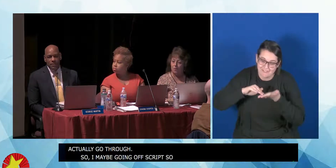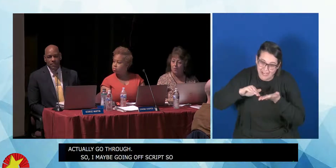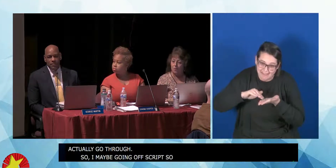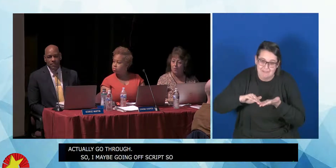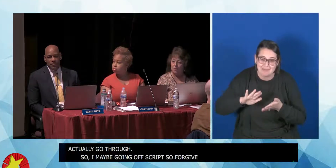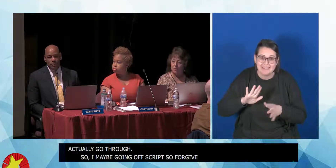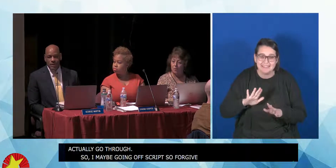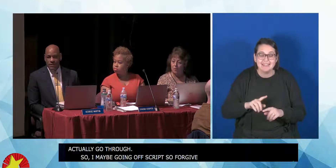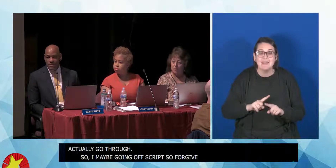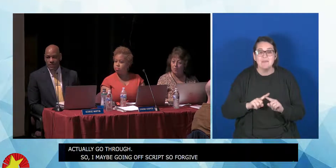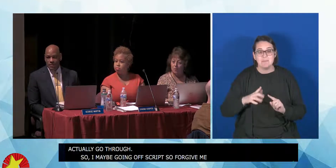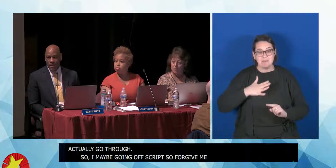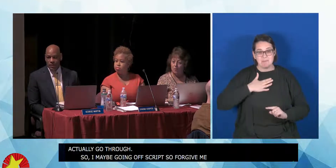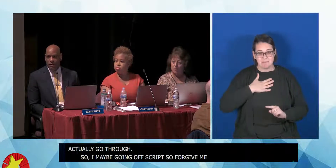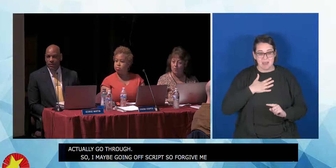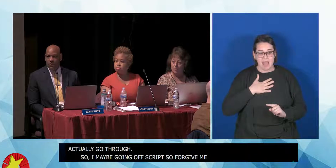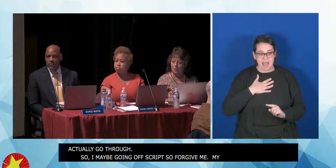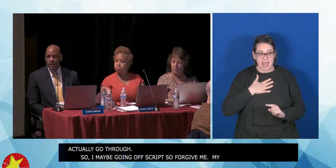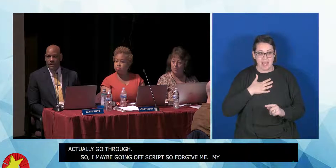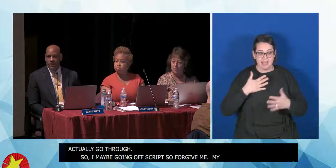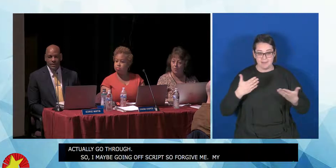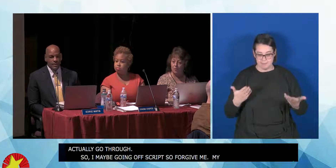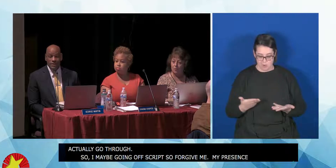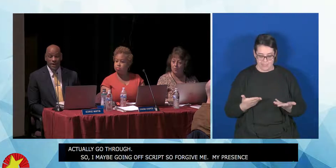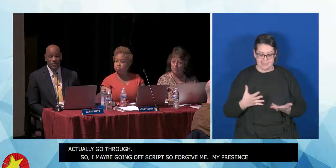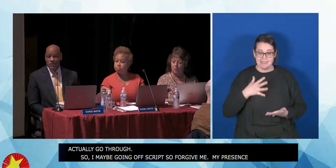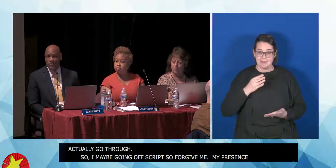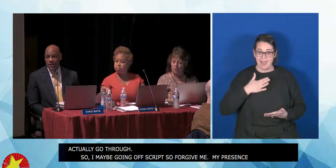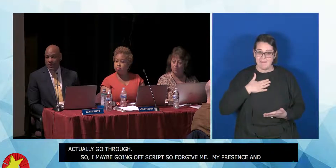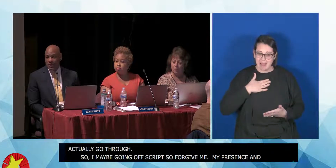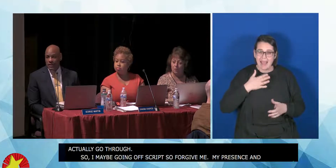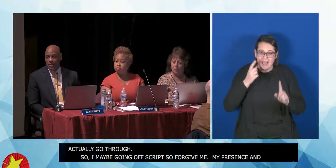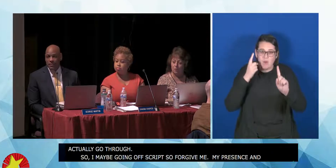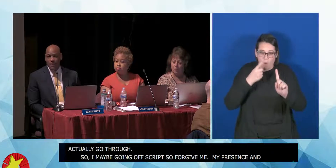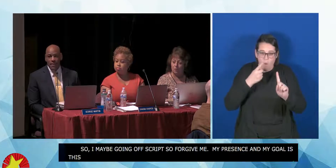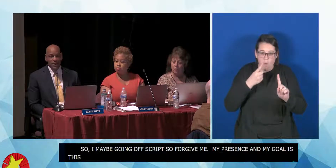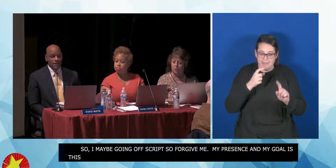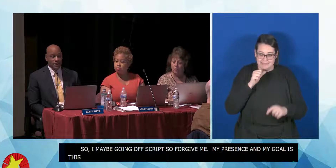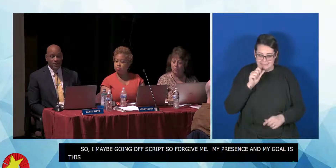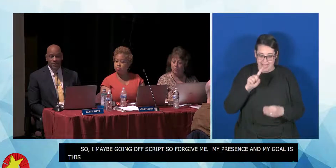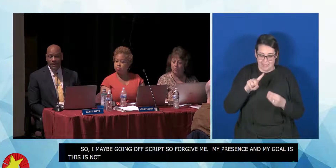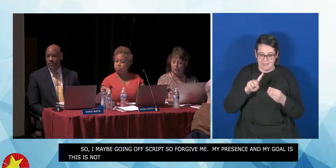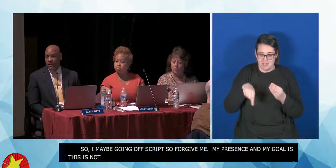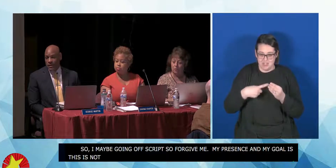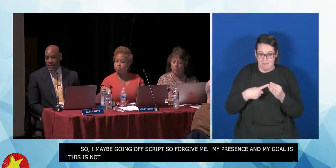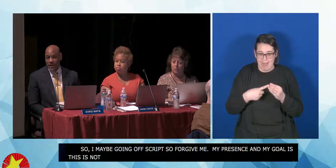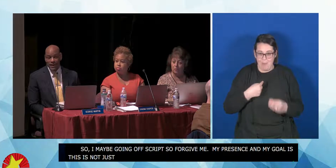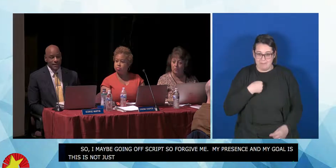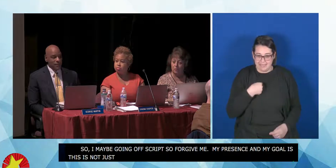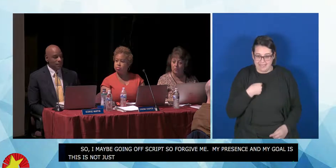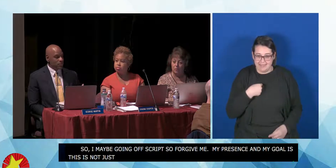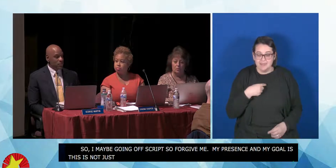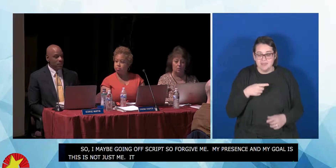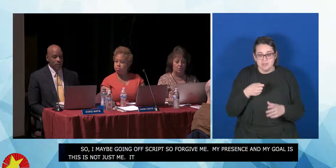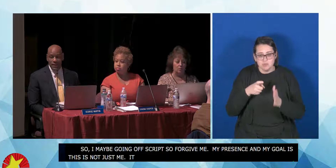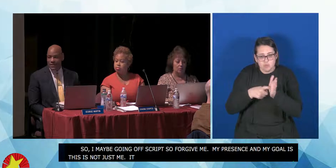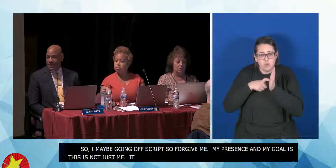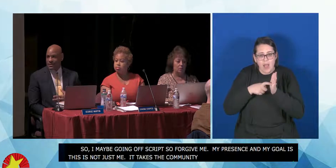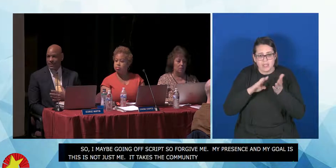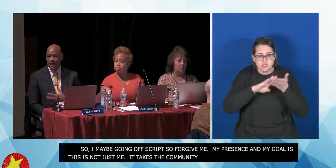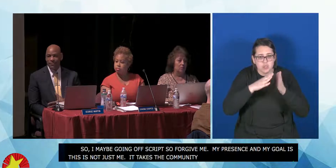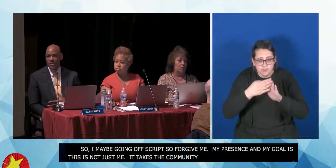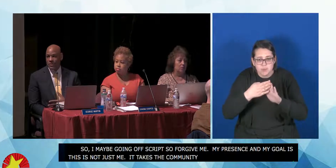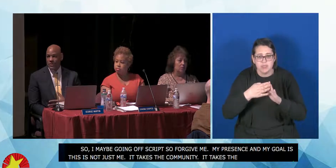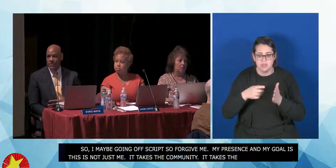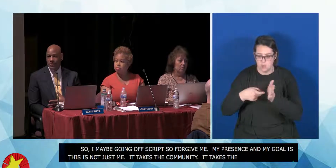my presence and my goal is this is not just me. It takes the community. It takes the board. It